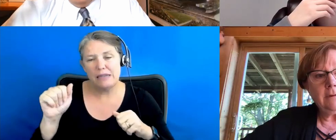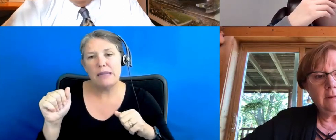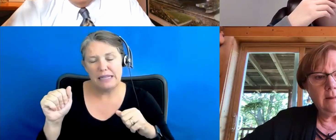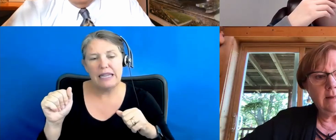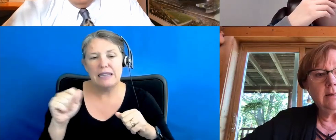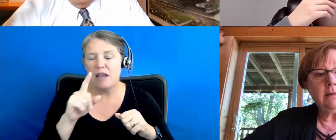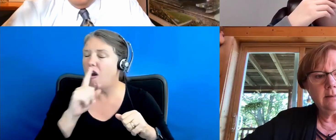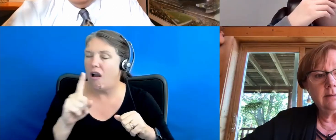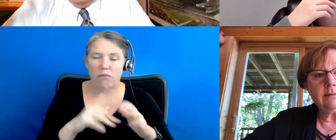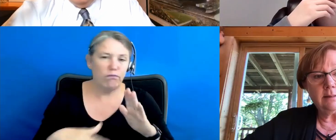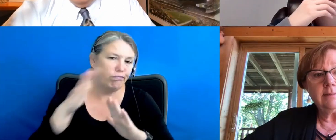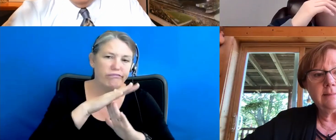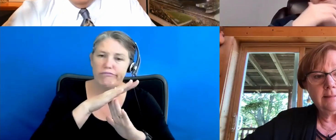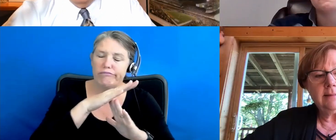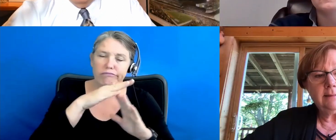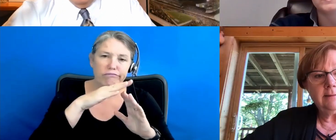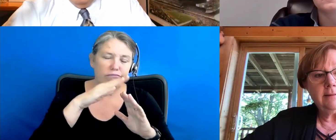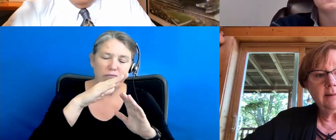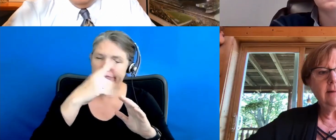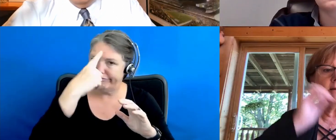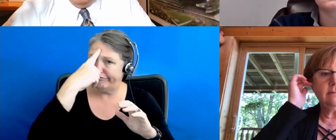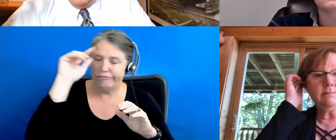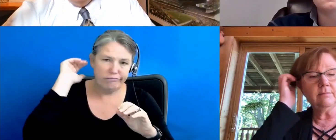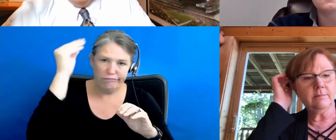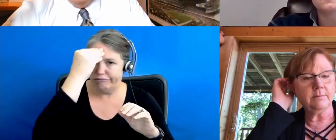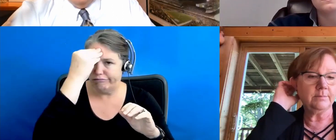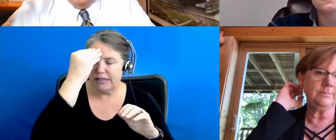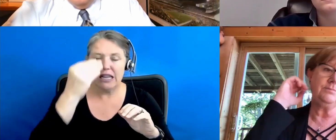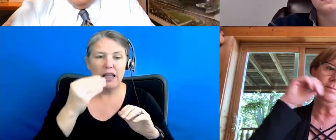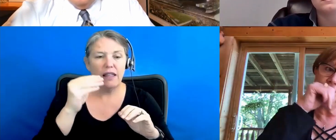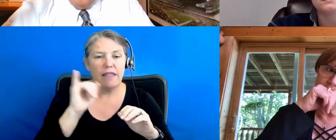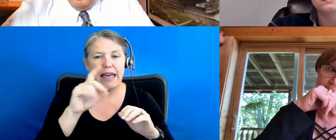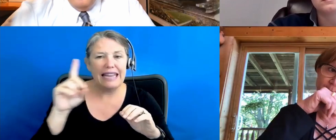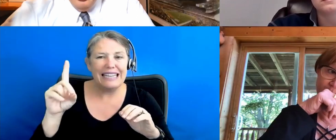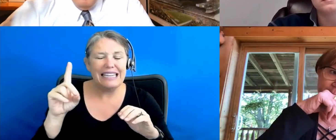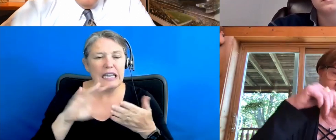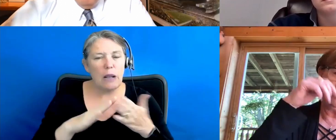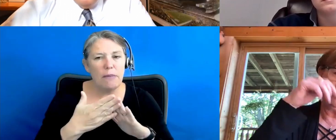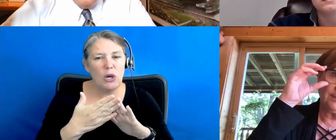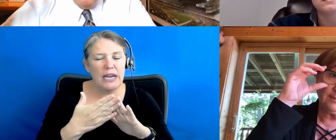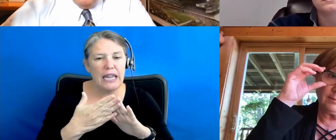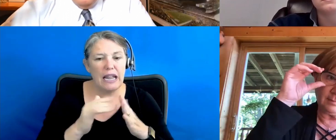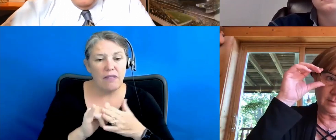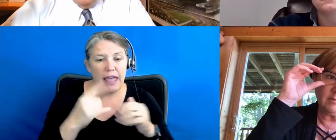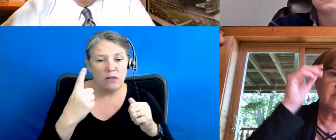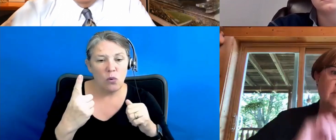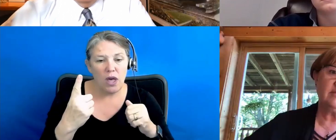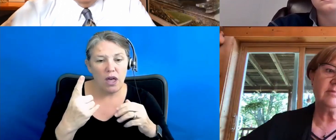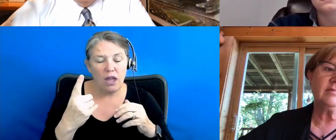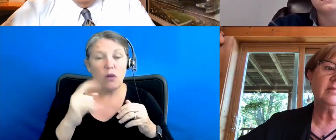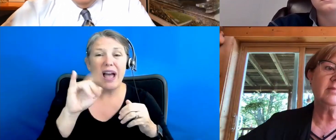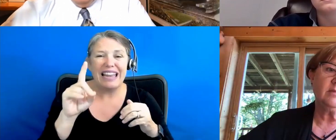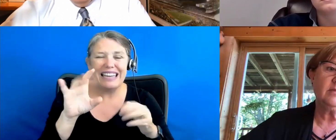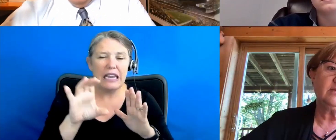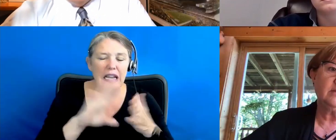are paramount on our mind. The IDD community is one that we specifically identify